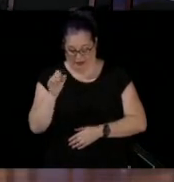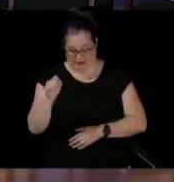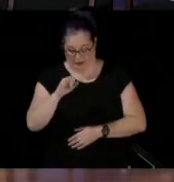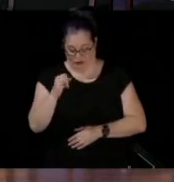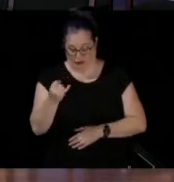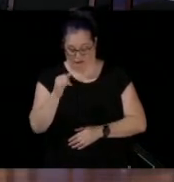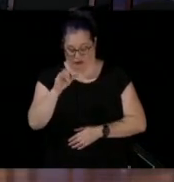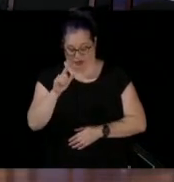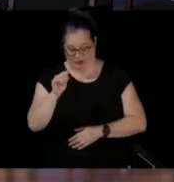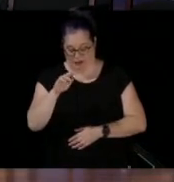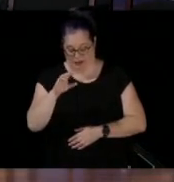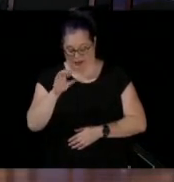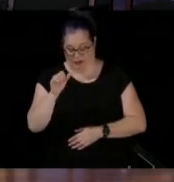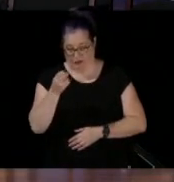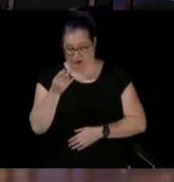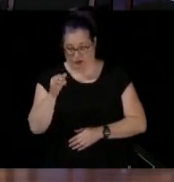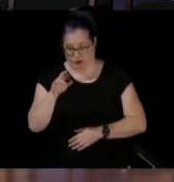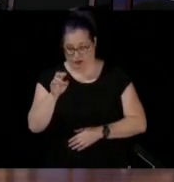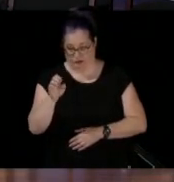Lancashire.